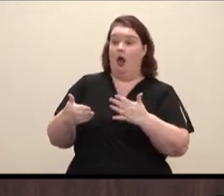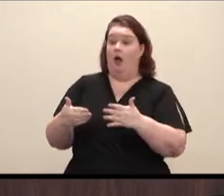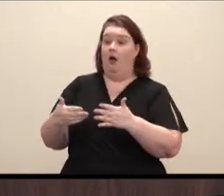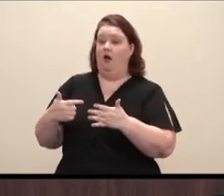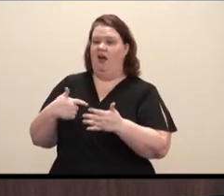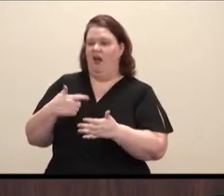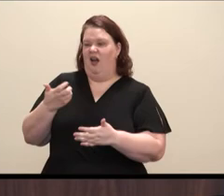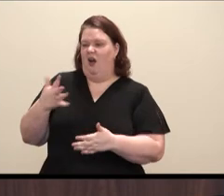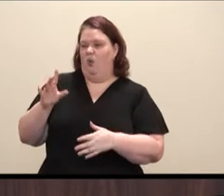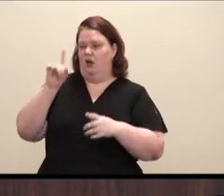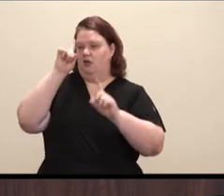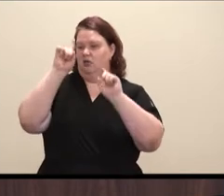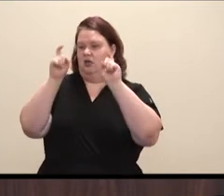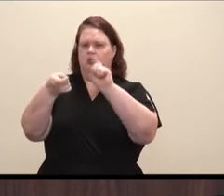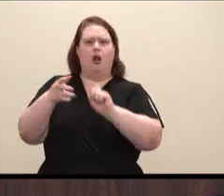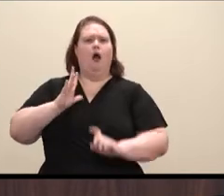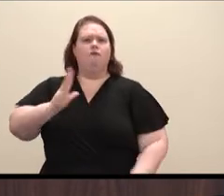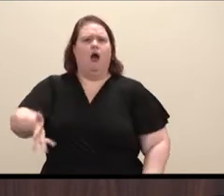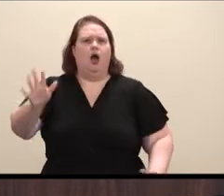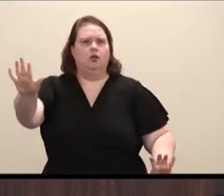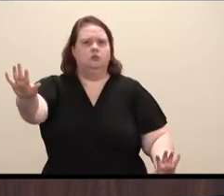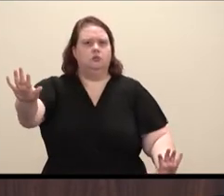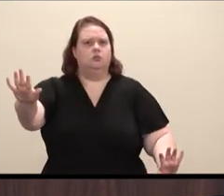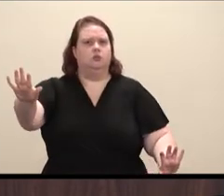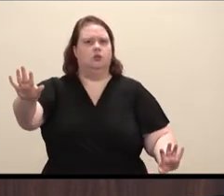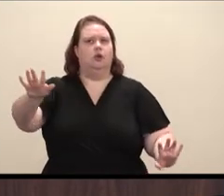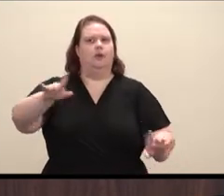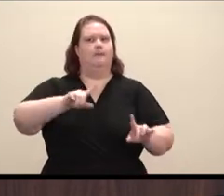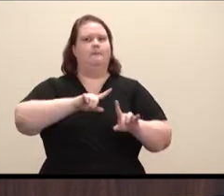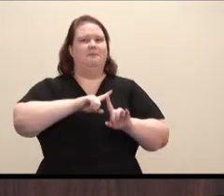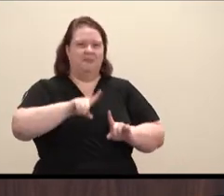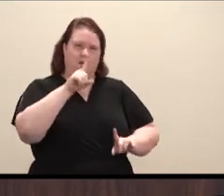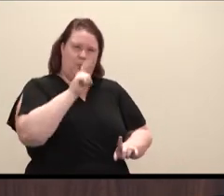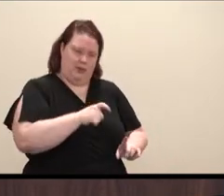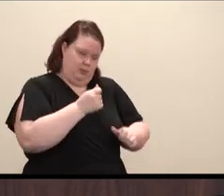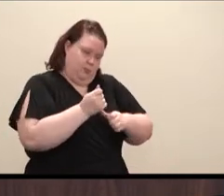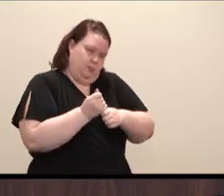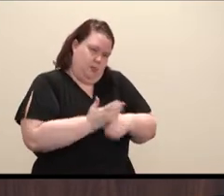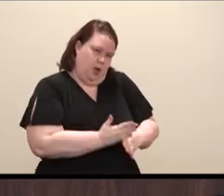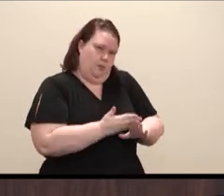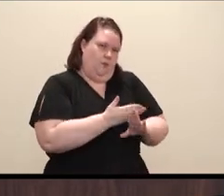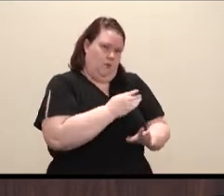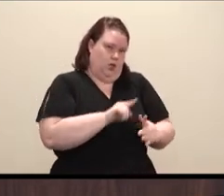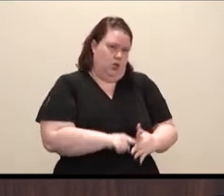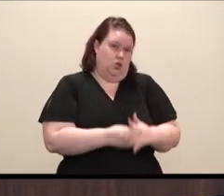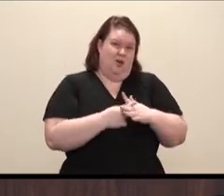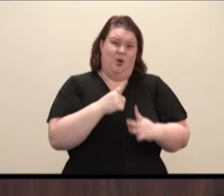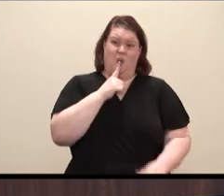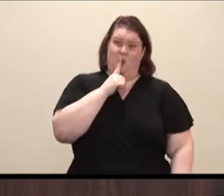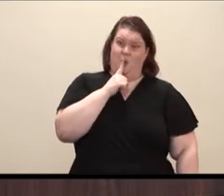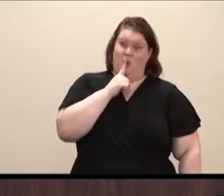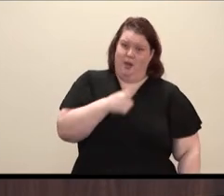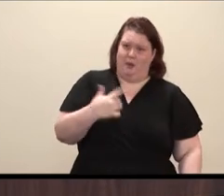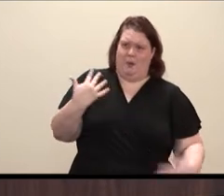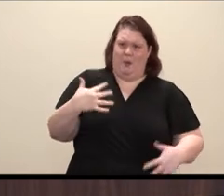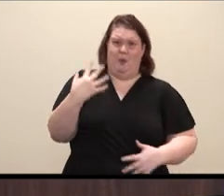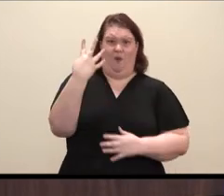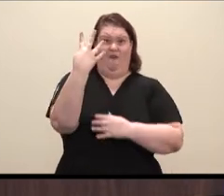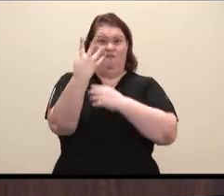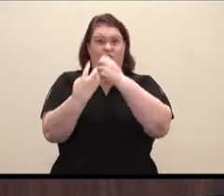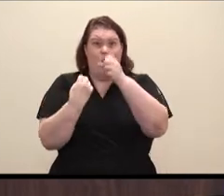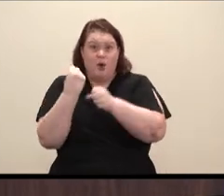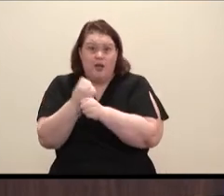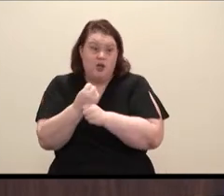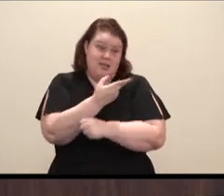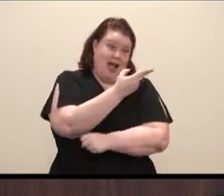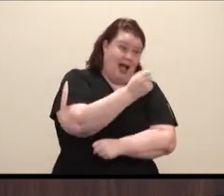really what I wanted, and they change their mind, but we want them to be well-informed, well-prepared before they start. It's a big commitment to get a high